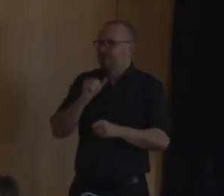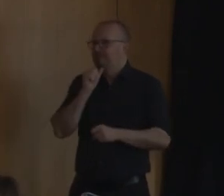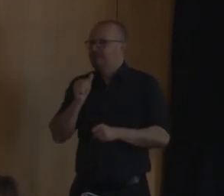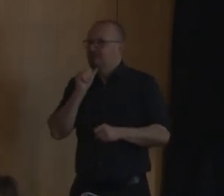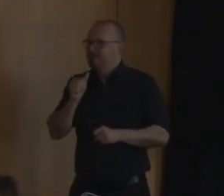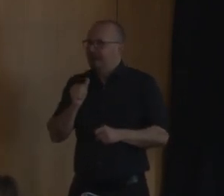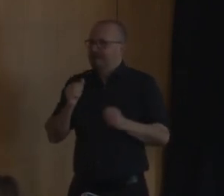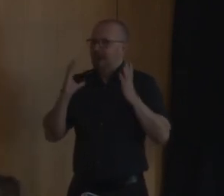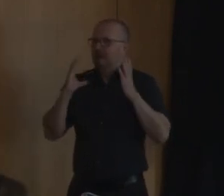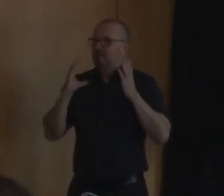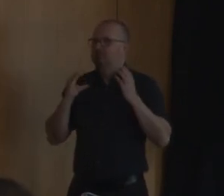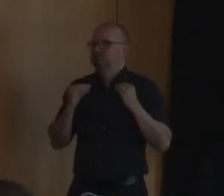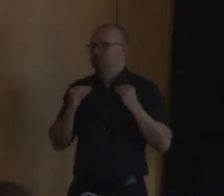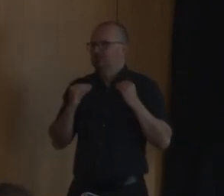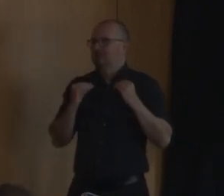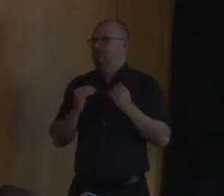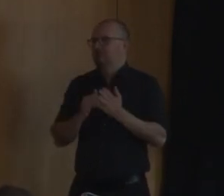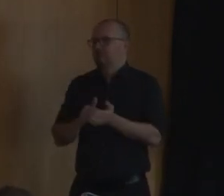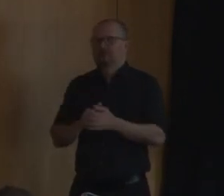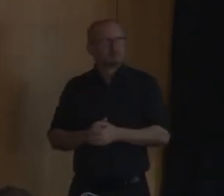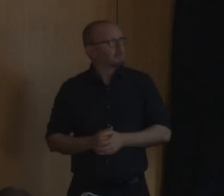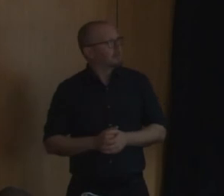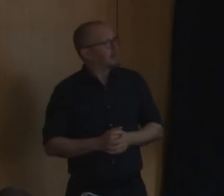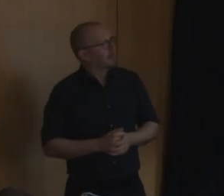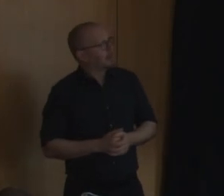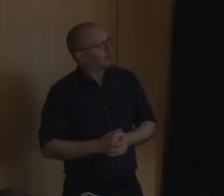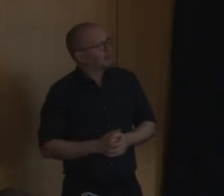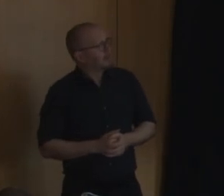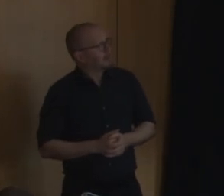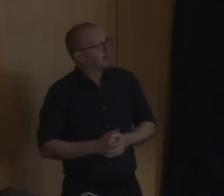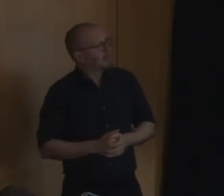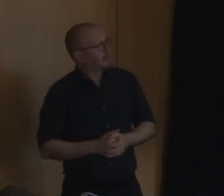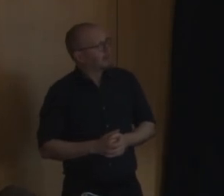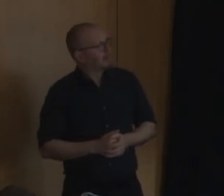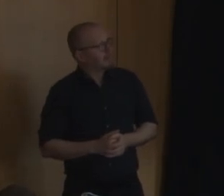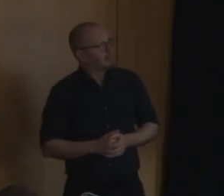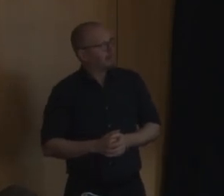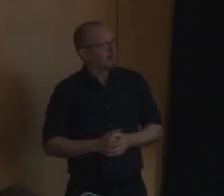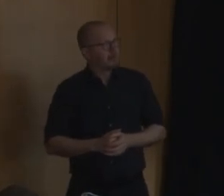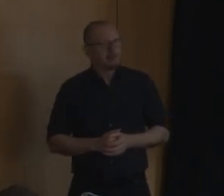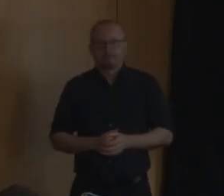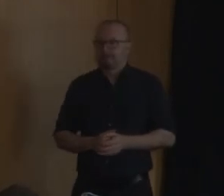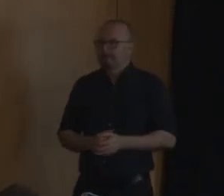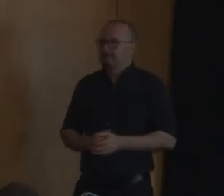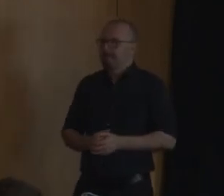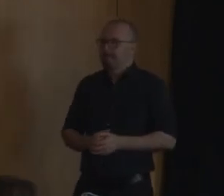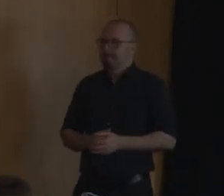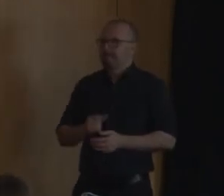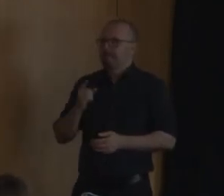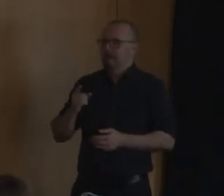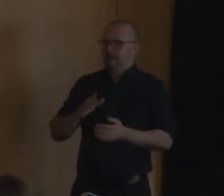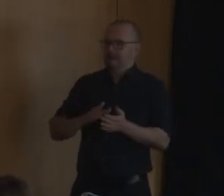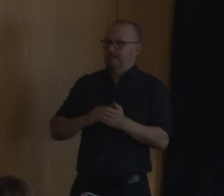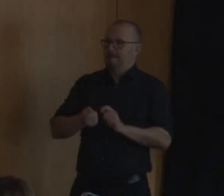again. There is a wonderful harmony in the fact that Mahi Tahi, the name of the place where Māori is said